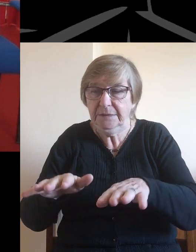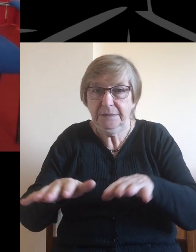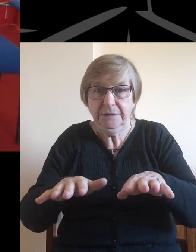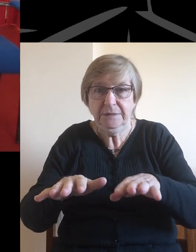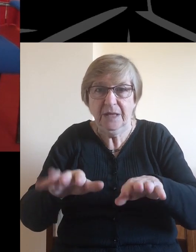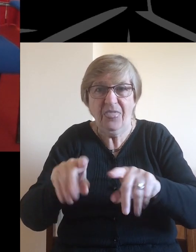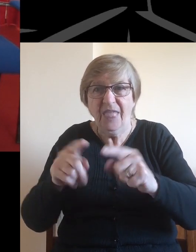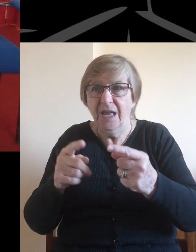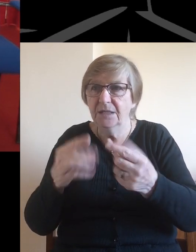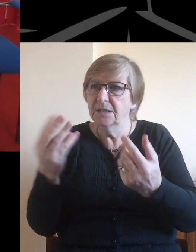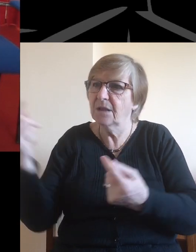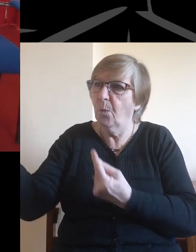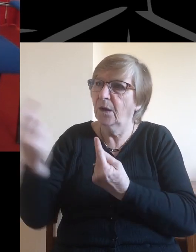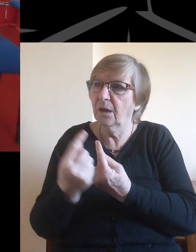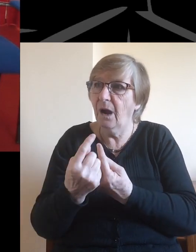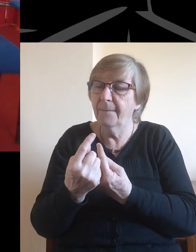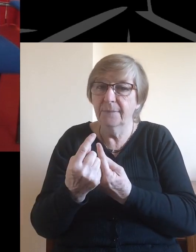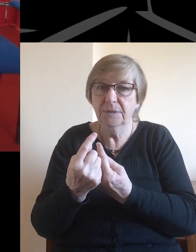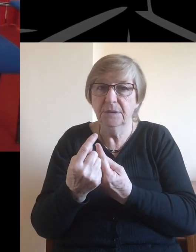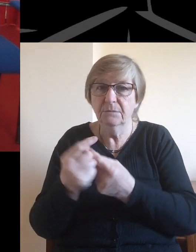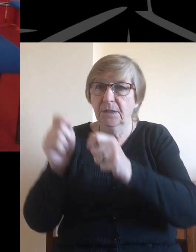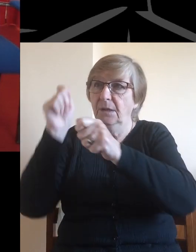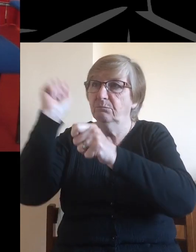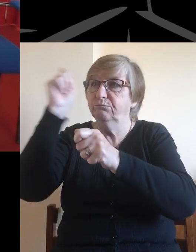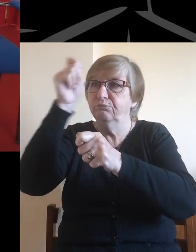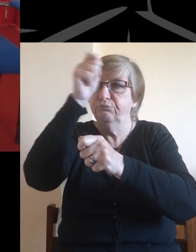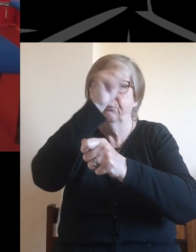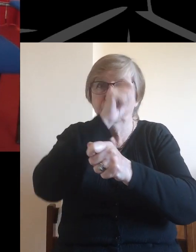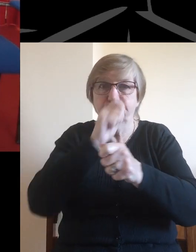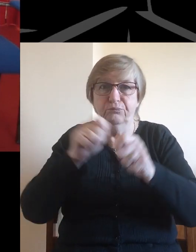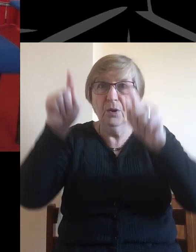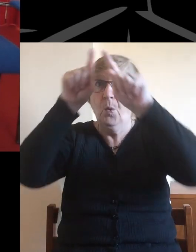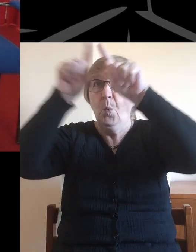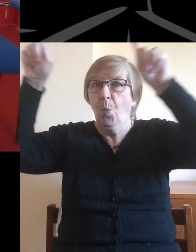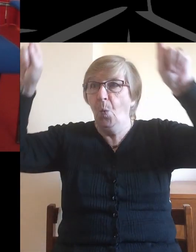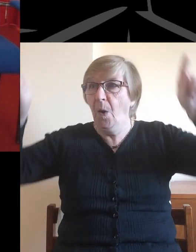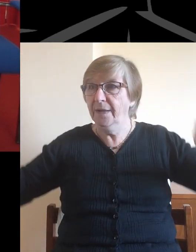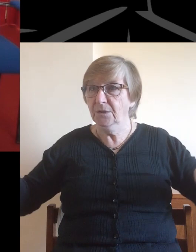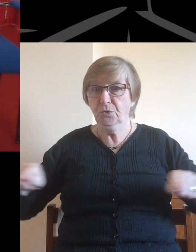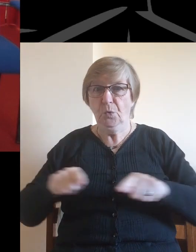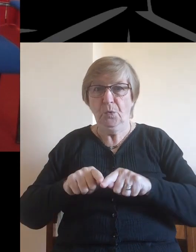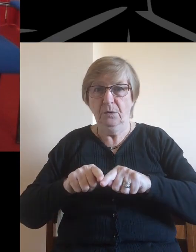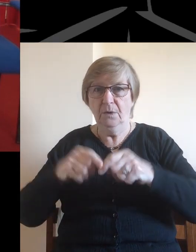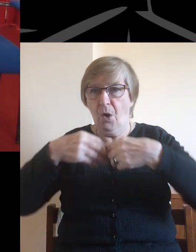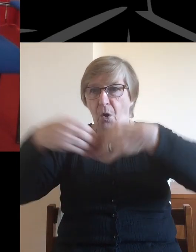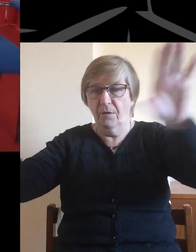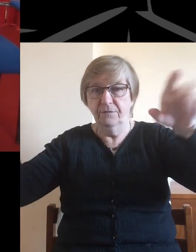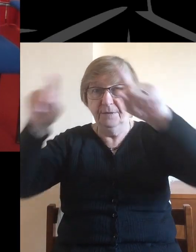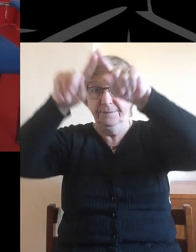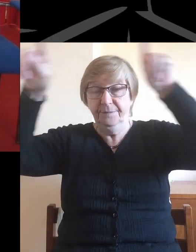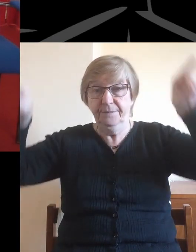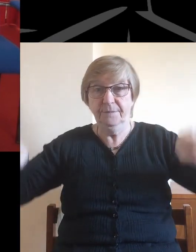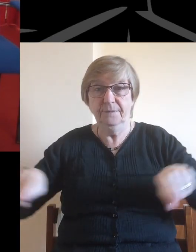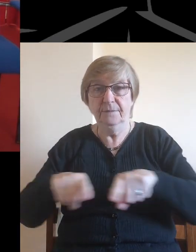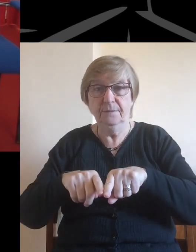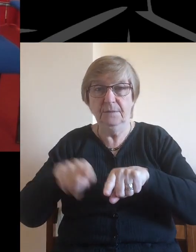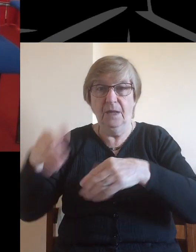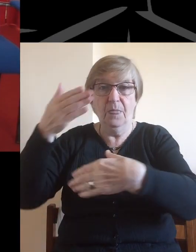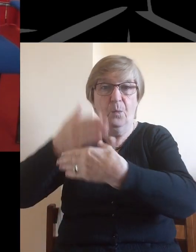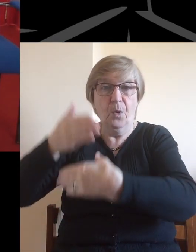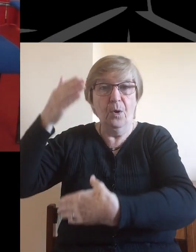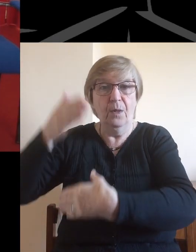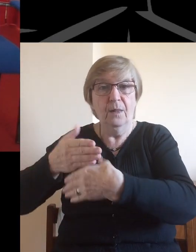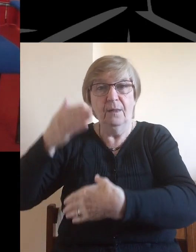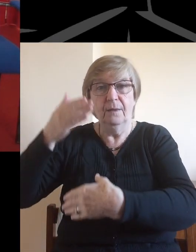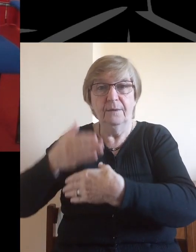But then someone comes and makes a window, a large space, a large window in one of the